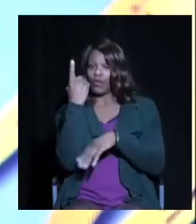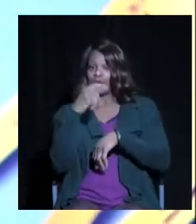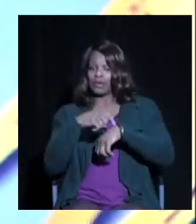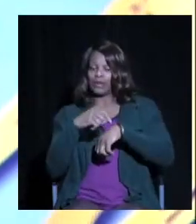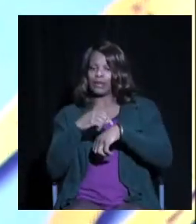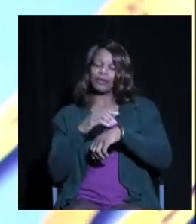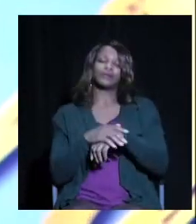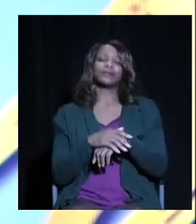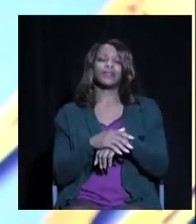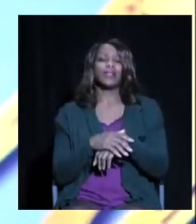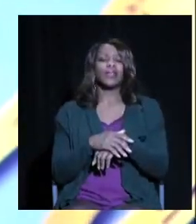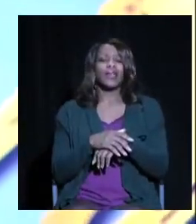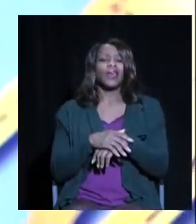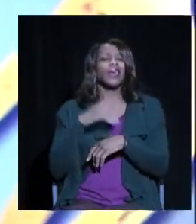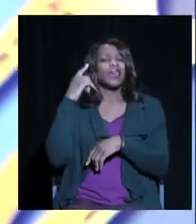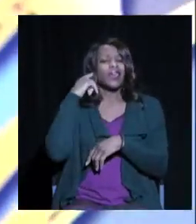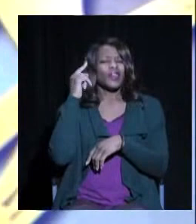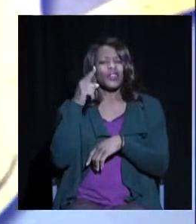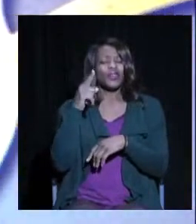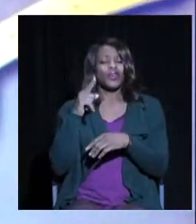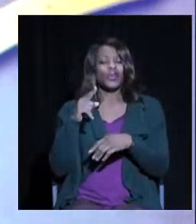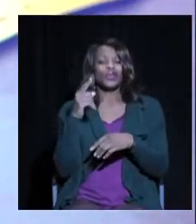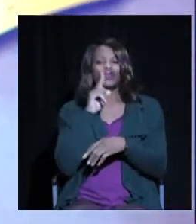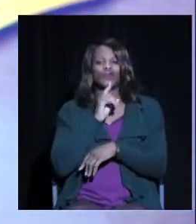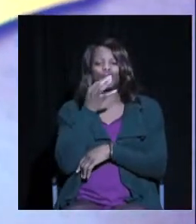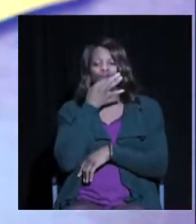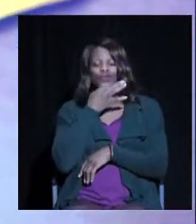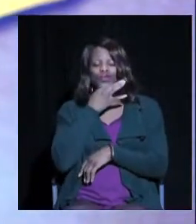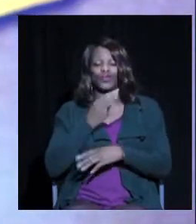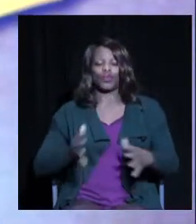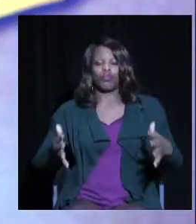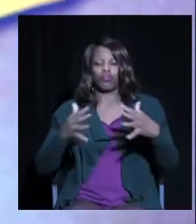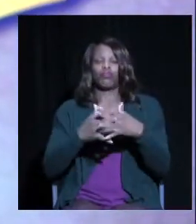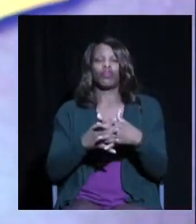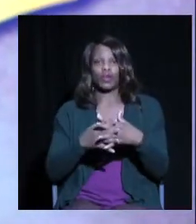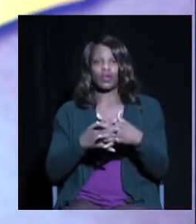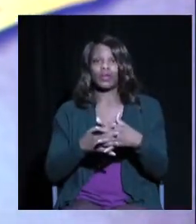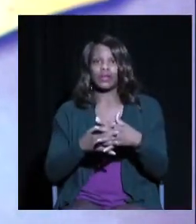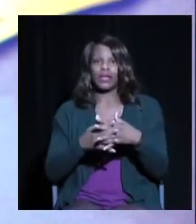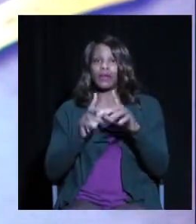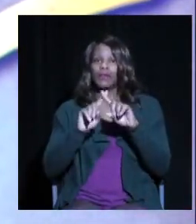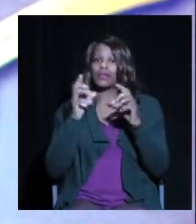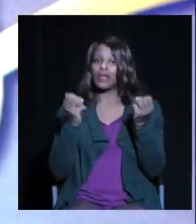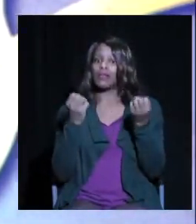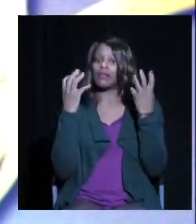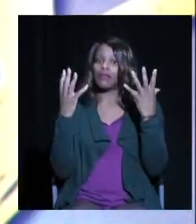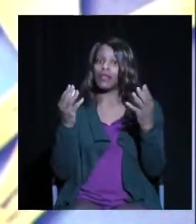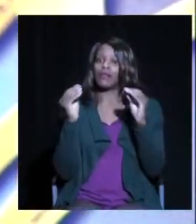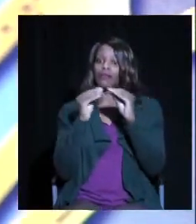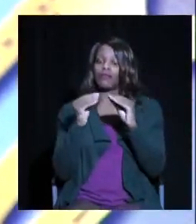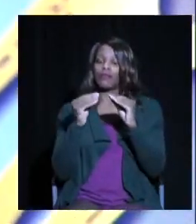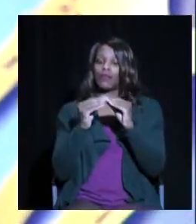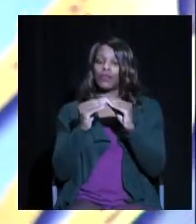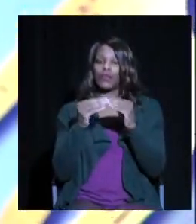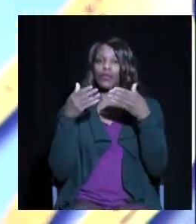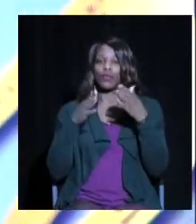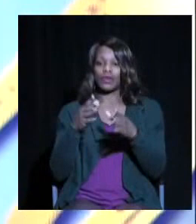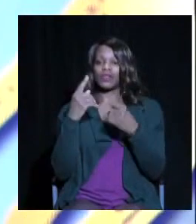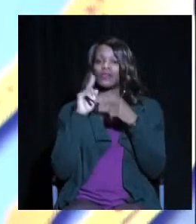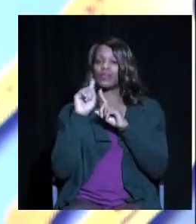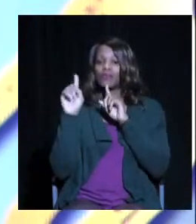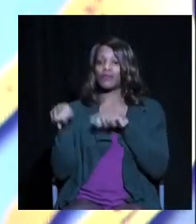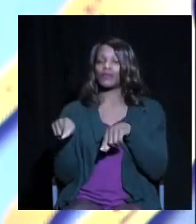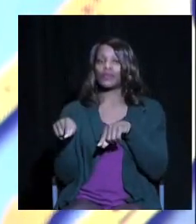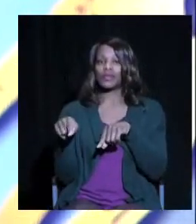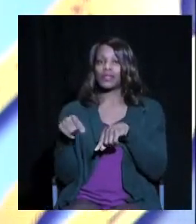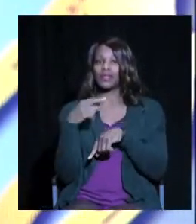that you're about to have a baby, that's plenty of news by itself. But obviously, there's a lot more than just that. And the way that she responds is